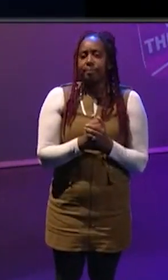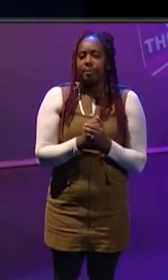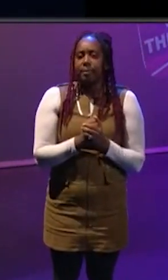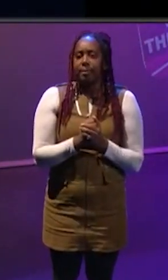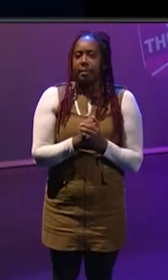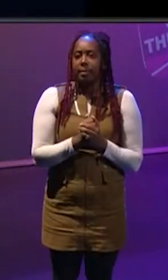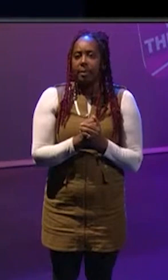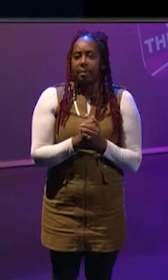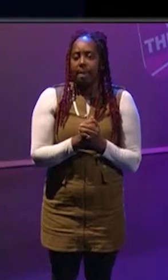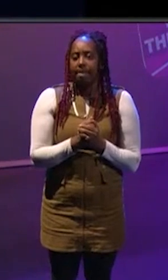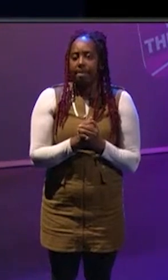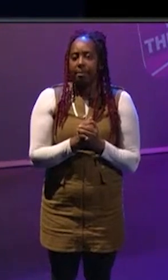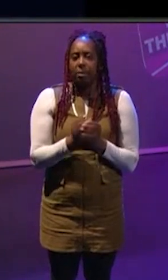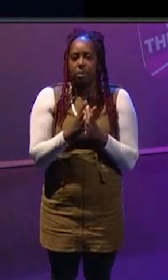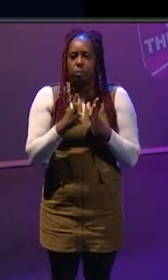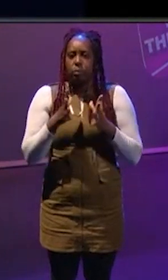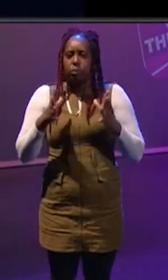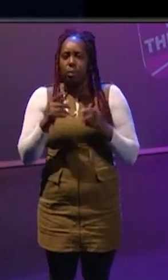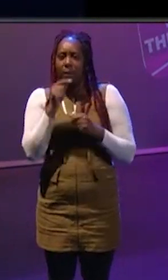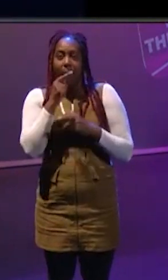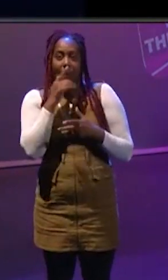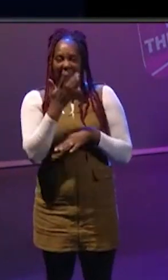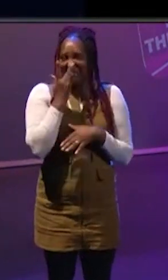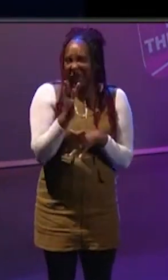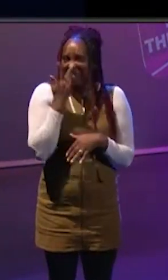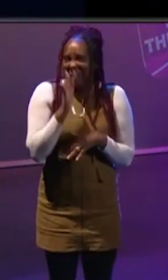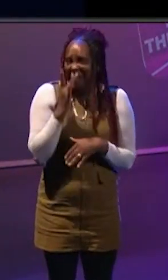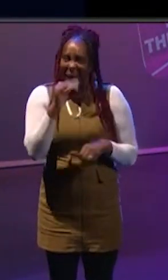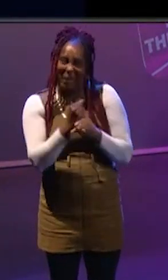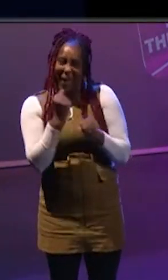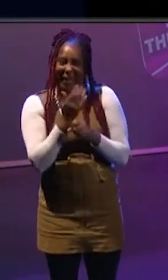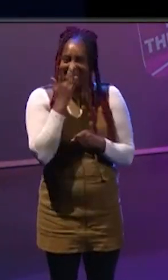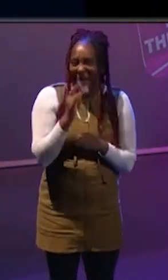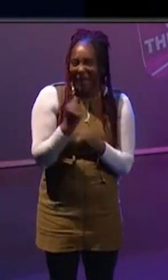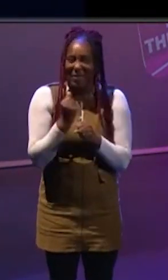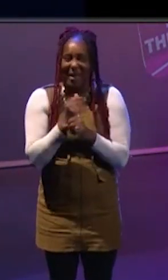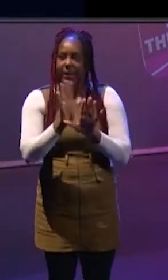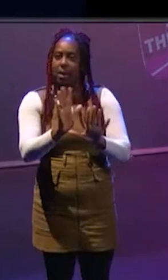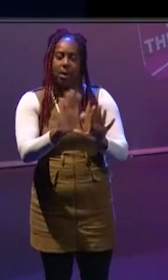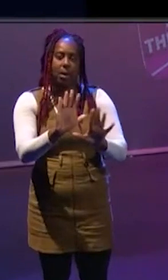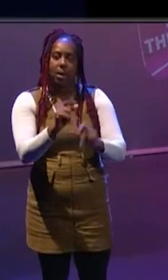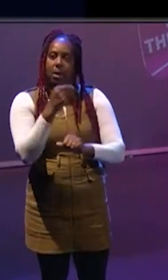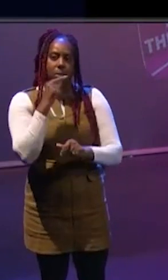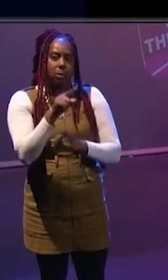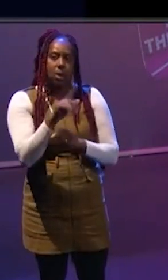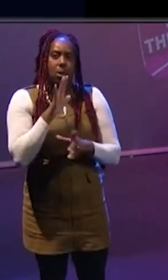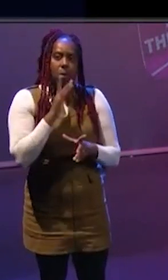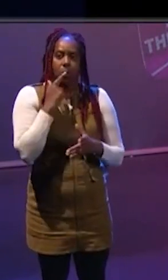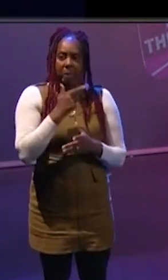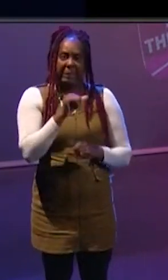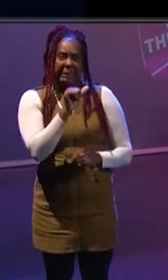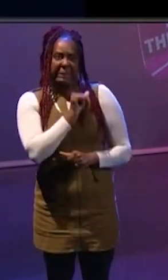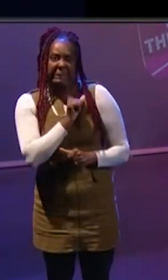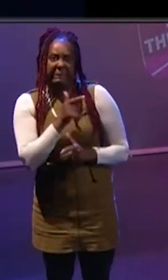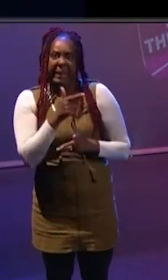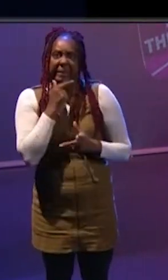is a huge element of faking it till you're making it. And I don't think that goes away at any point. And that's what's feeding the imposter syndrome. And you're expected a lot of